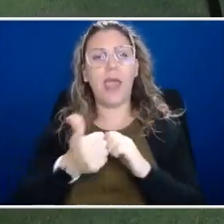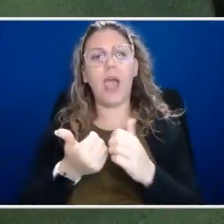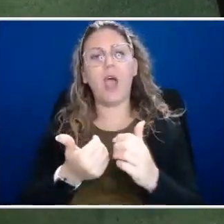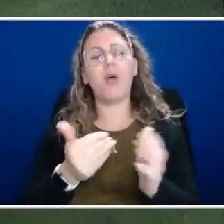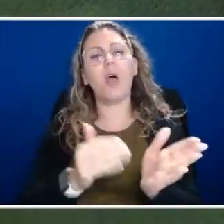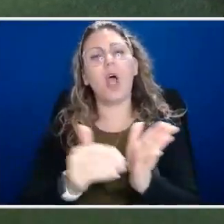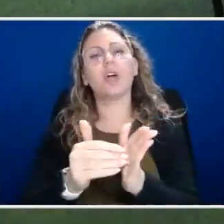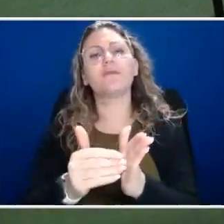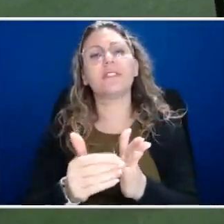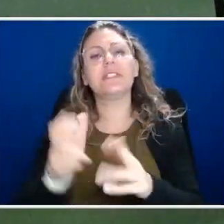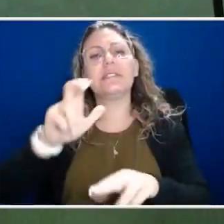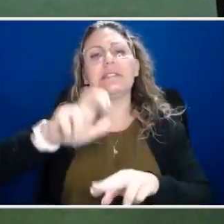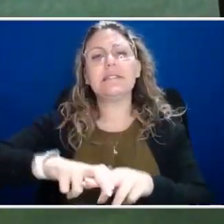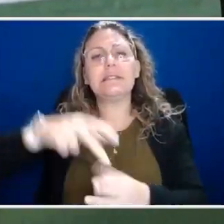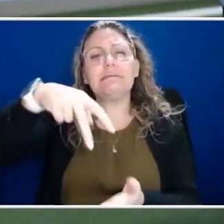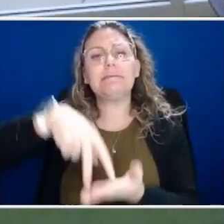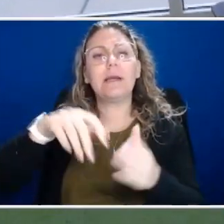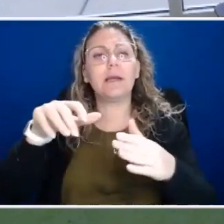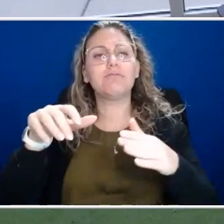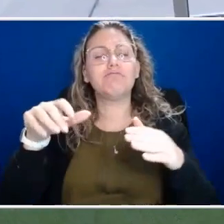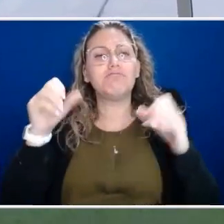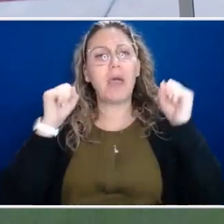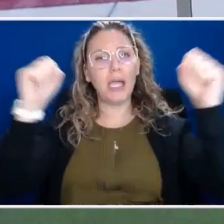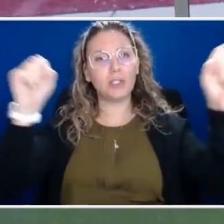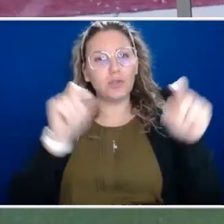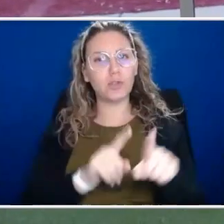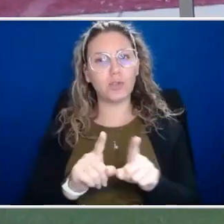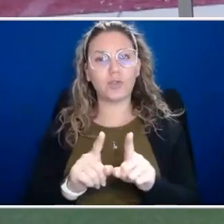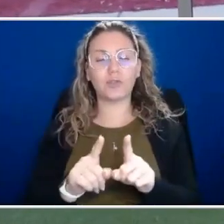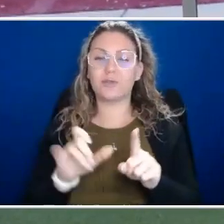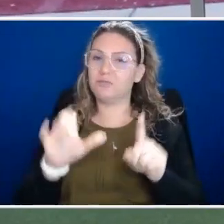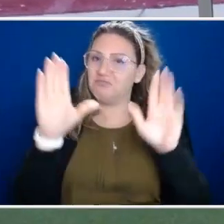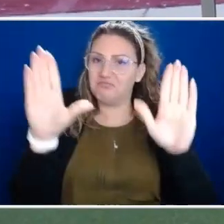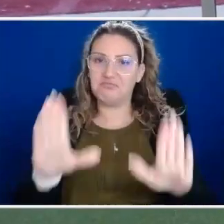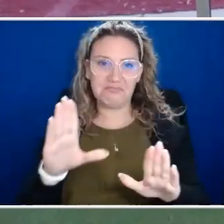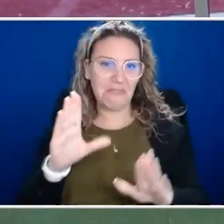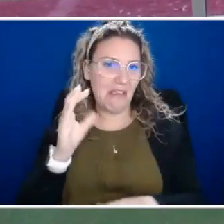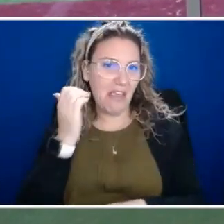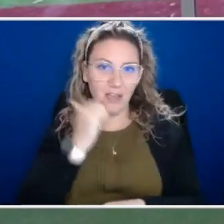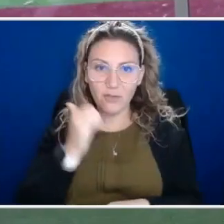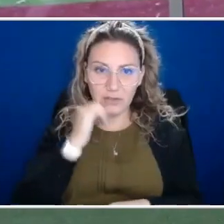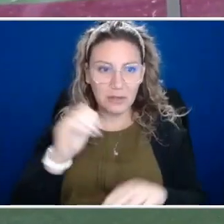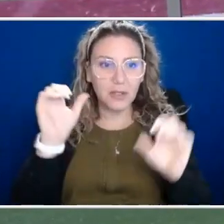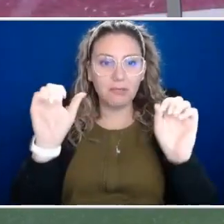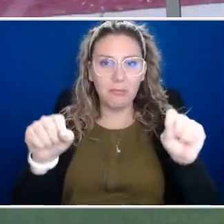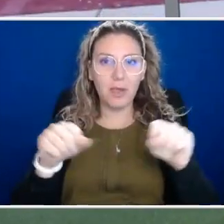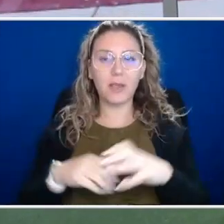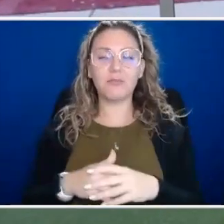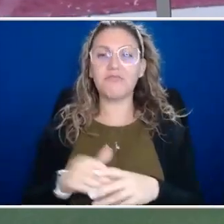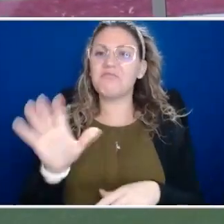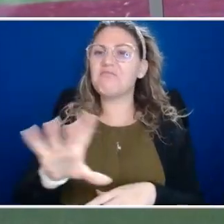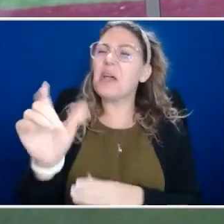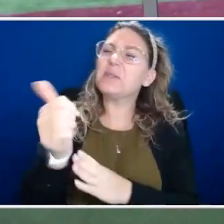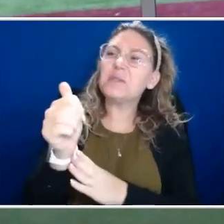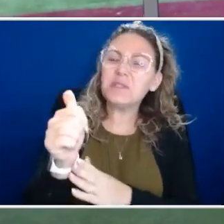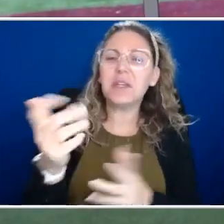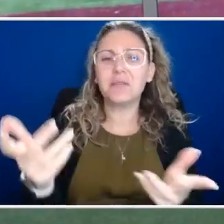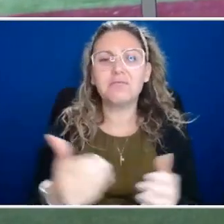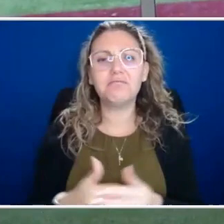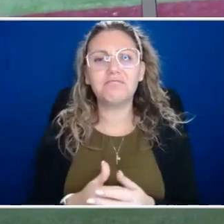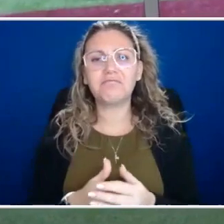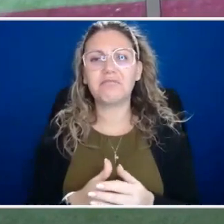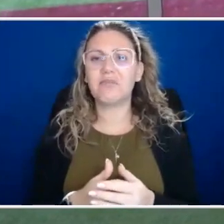sit-stand exercises with the chair? That's a great exercise that you can do every day. Okay. Just do about 10 of them just to build a little bit of muscle